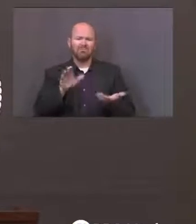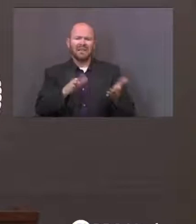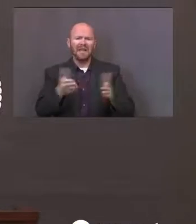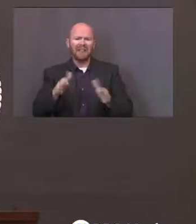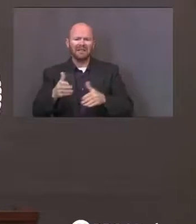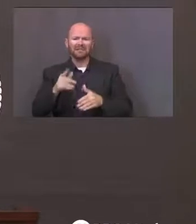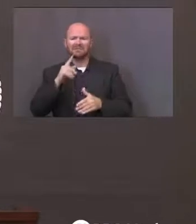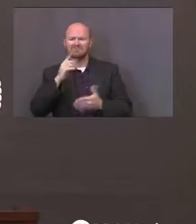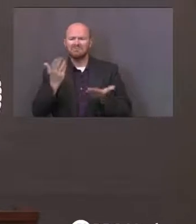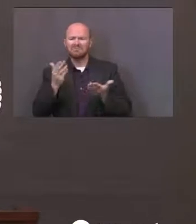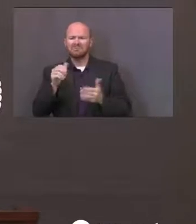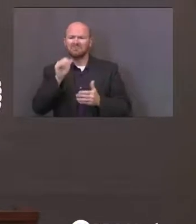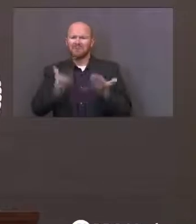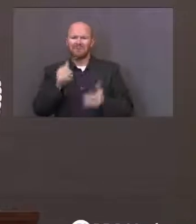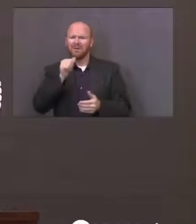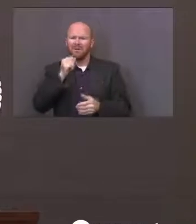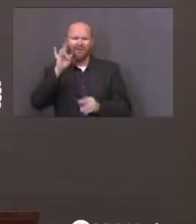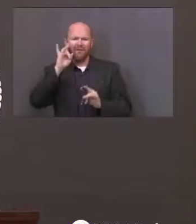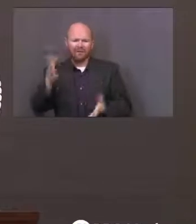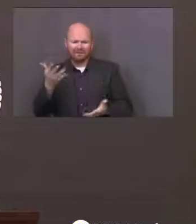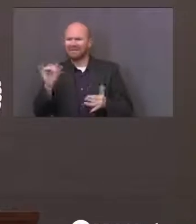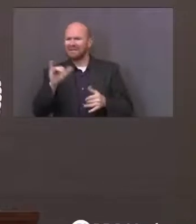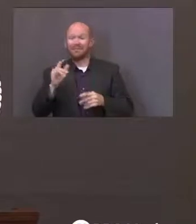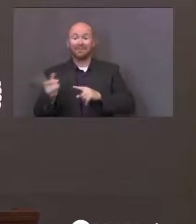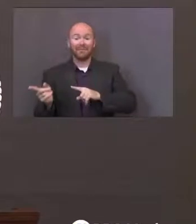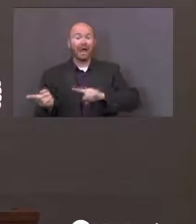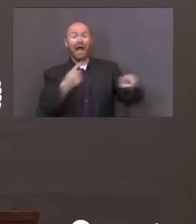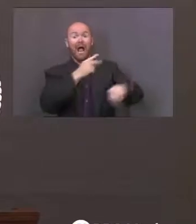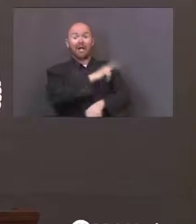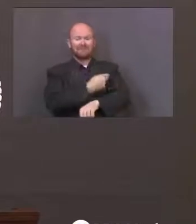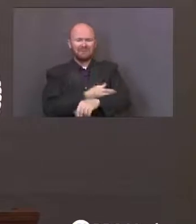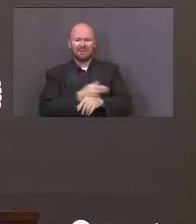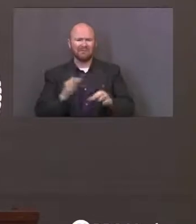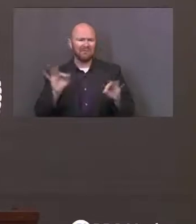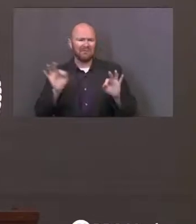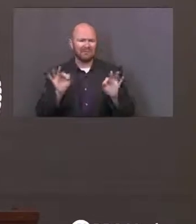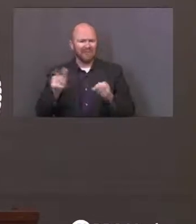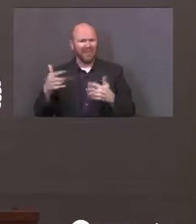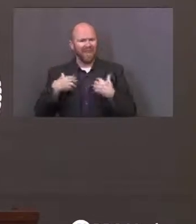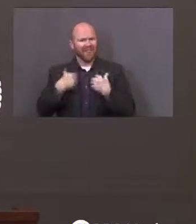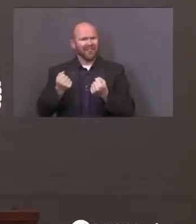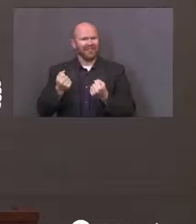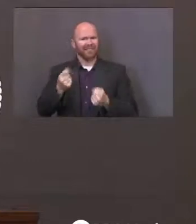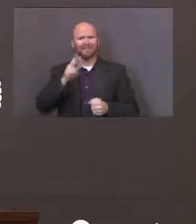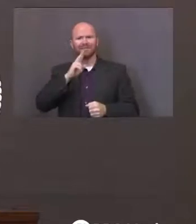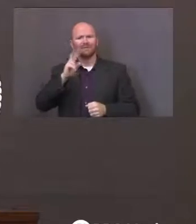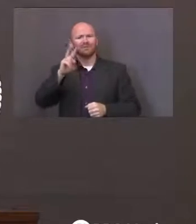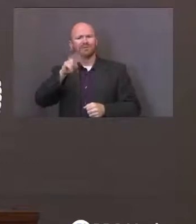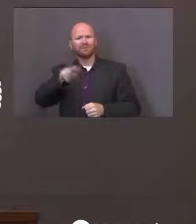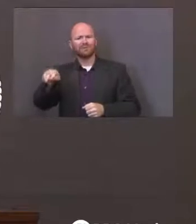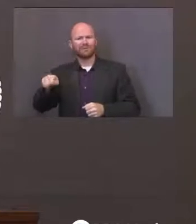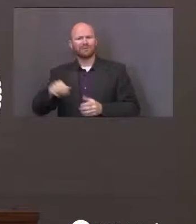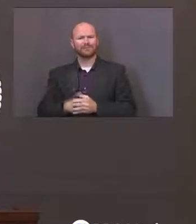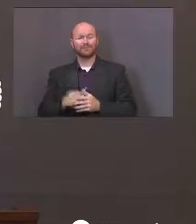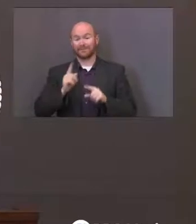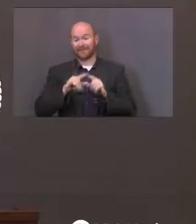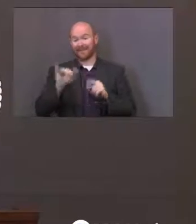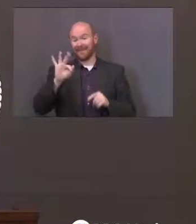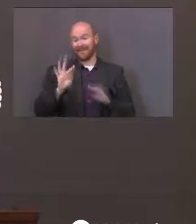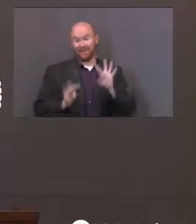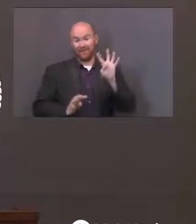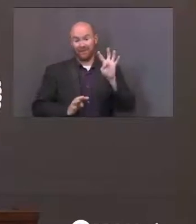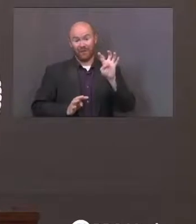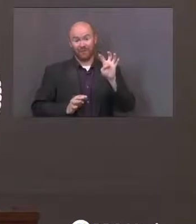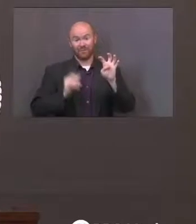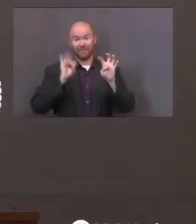rates would increase, nor would our hospitalization rates increase, because those are healthy 22-year-olds. But if only 400, half of